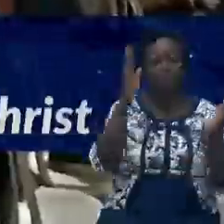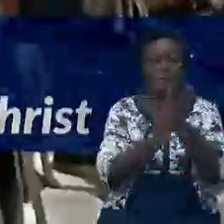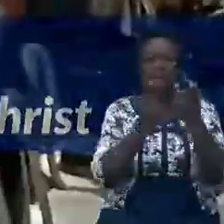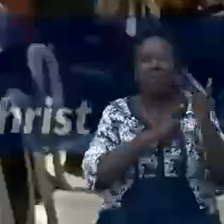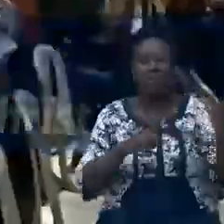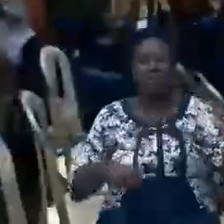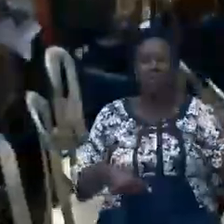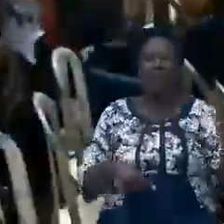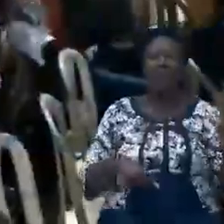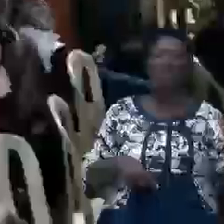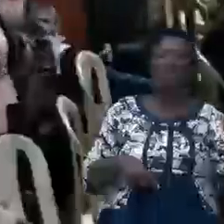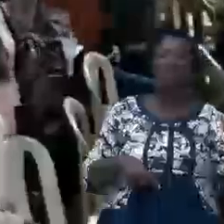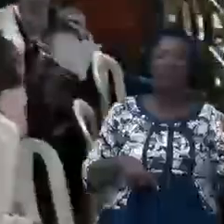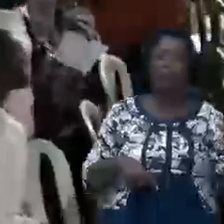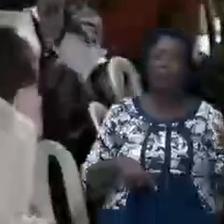sir.